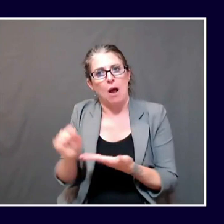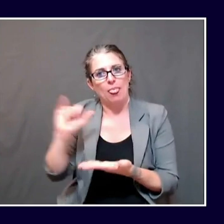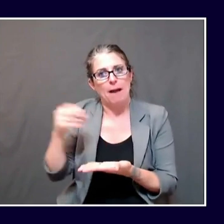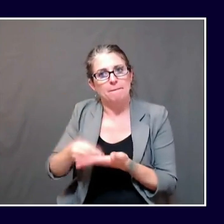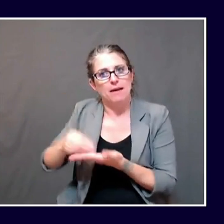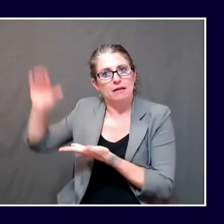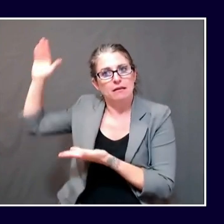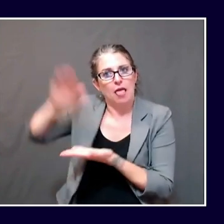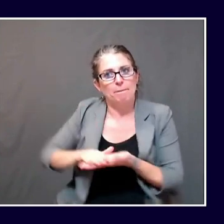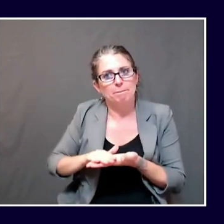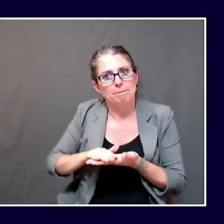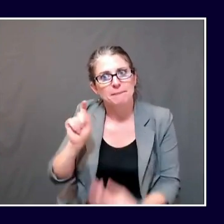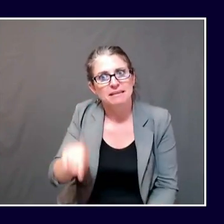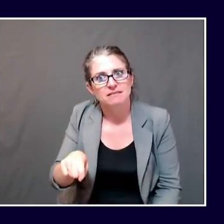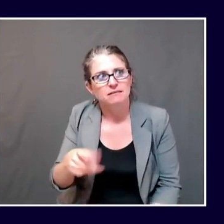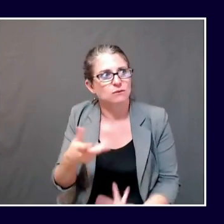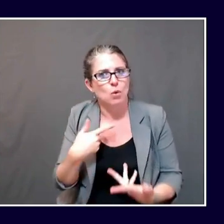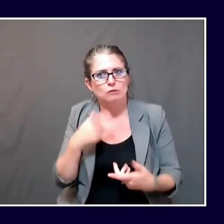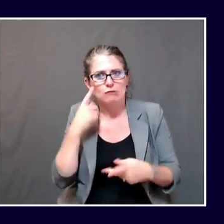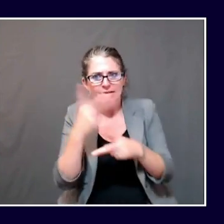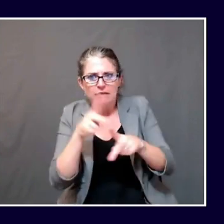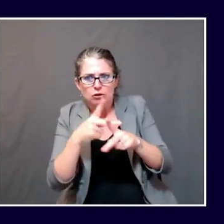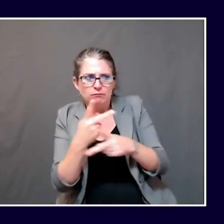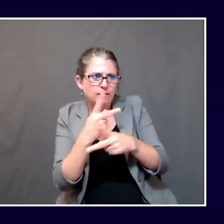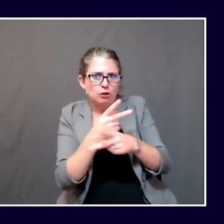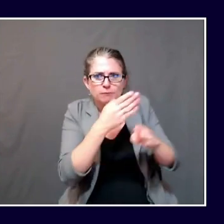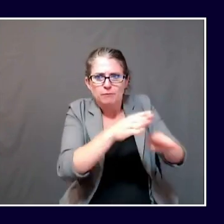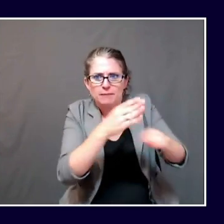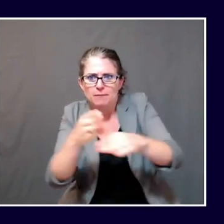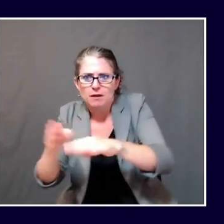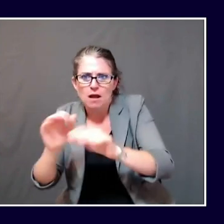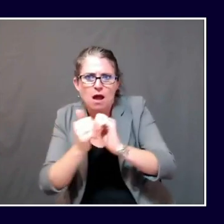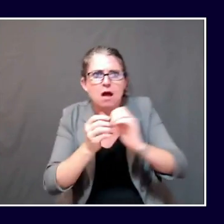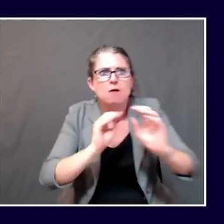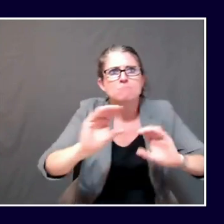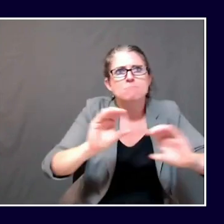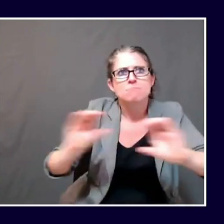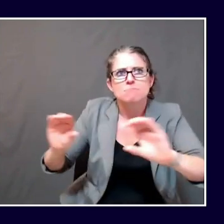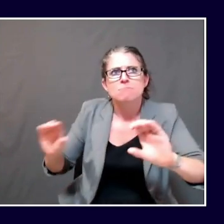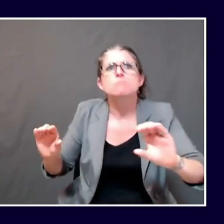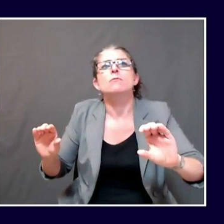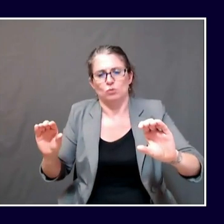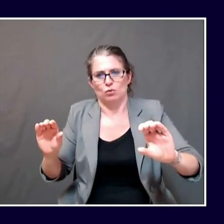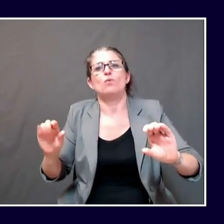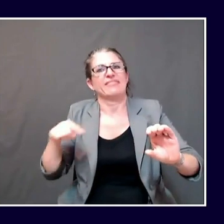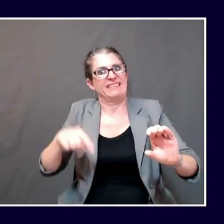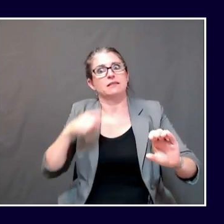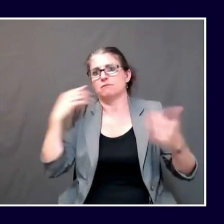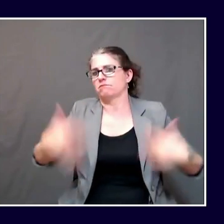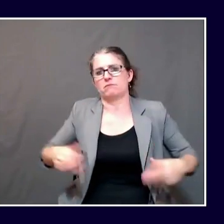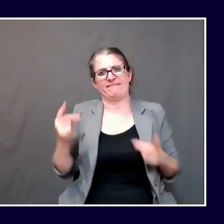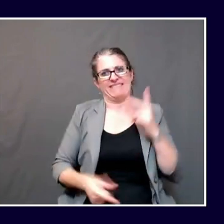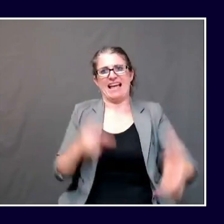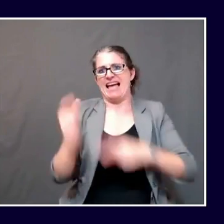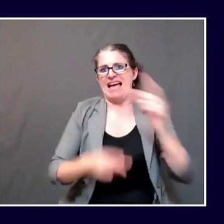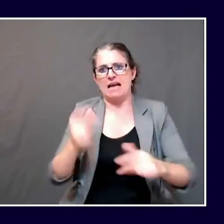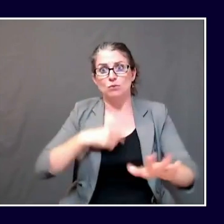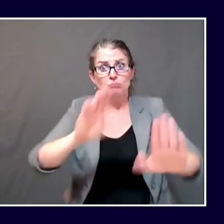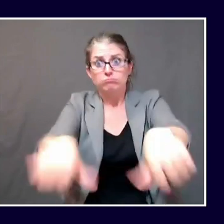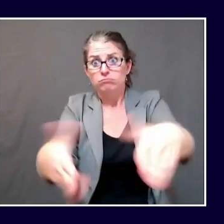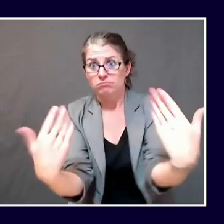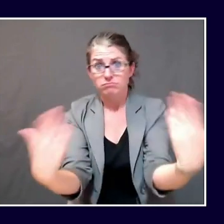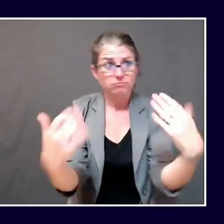these practices for the long term so that this one-time help will lead to long-term gains. Thank you. And Dr. Shah, a question for